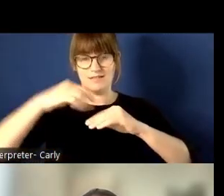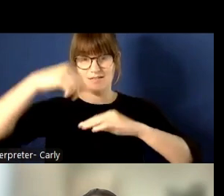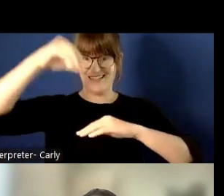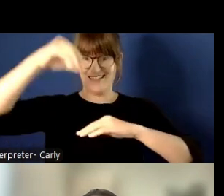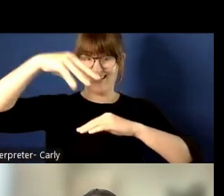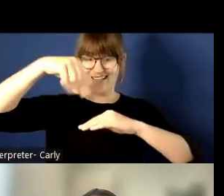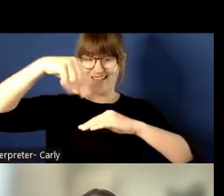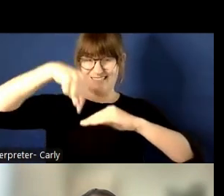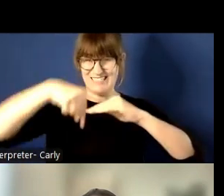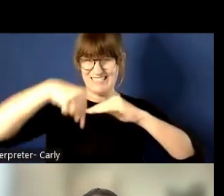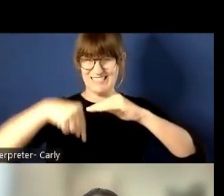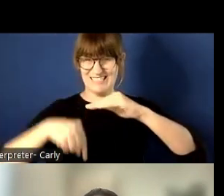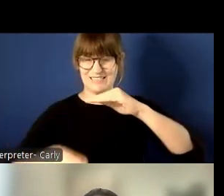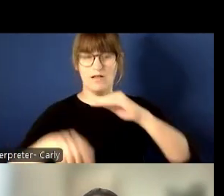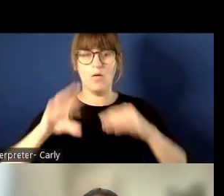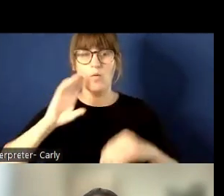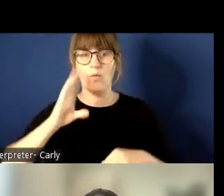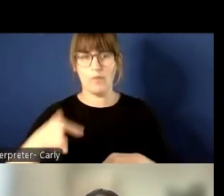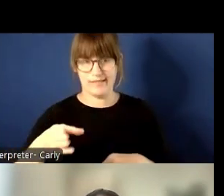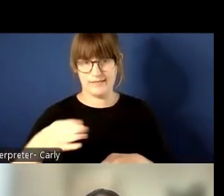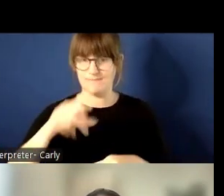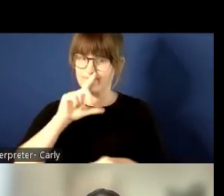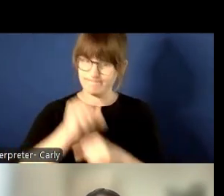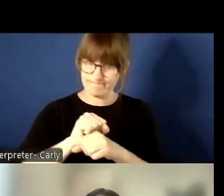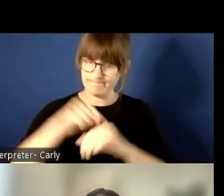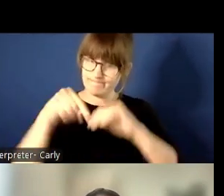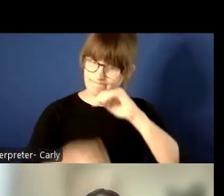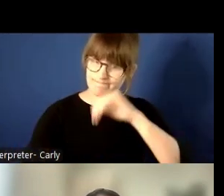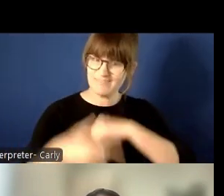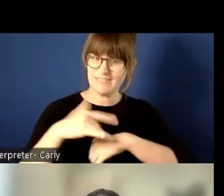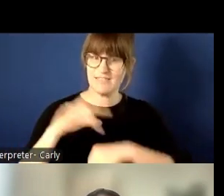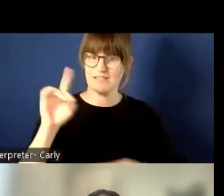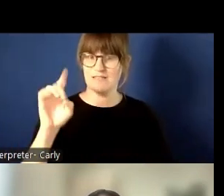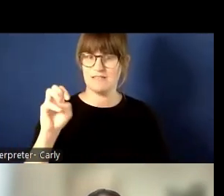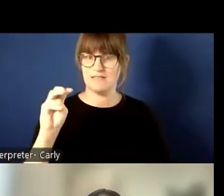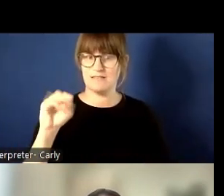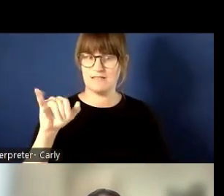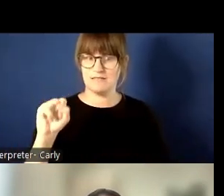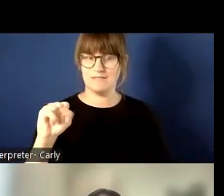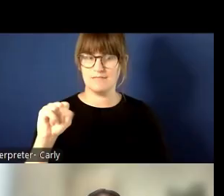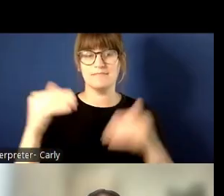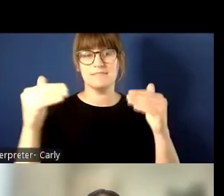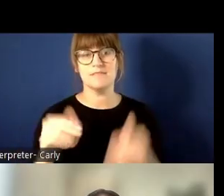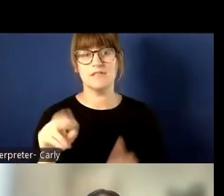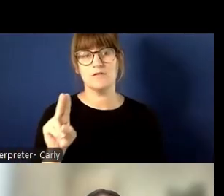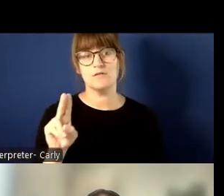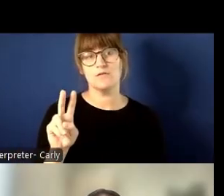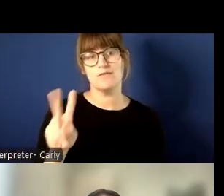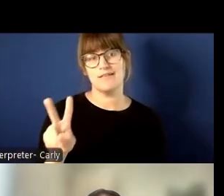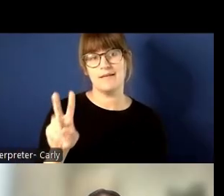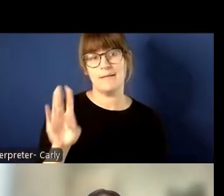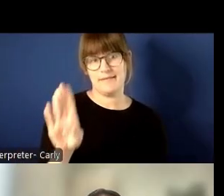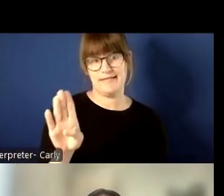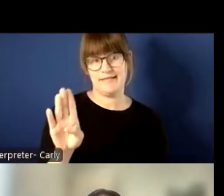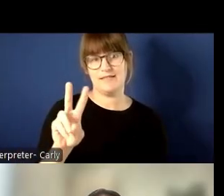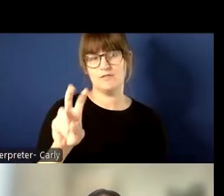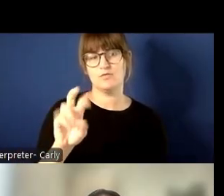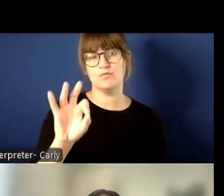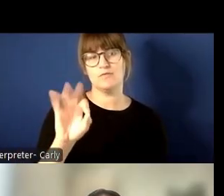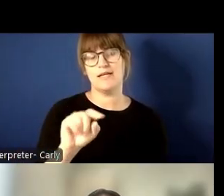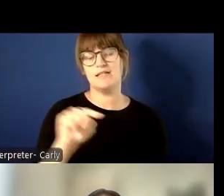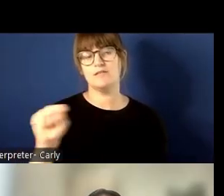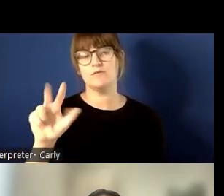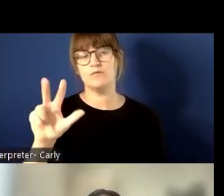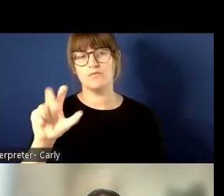this photo that it does penetrate into the dermis. UVB is 290 to 320 nanometers. This also plays a big role in skin cancer.